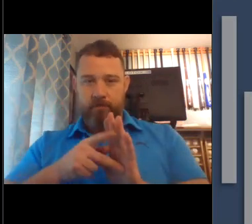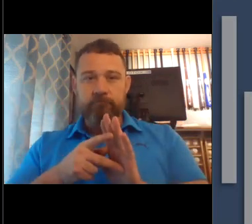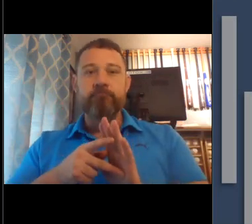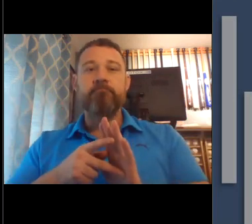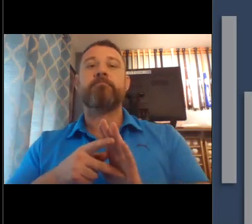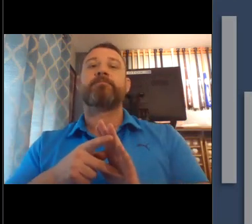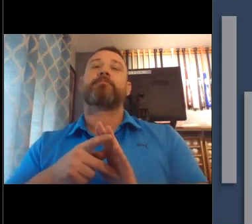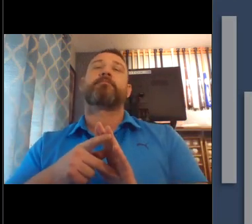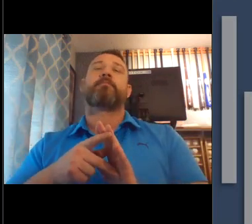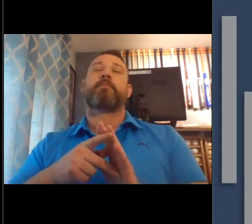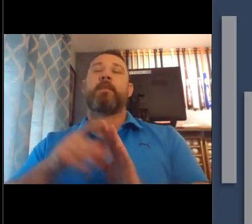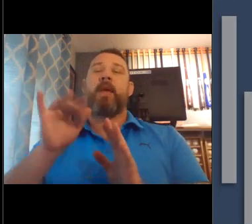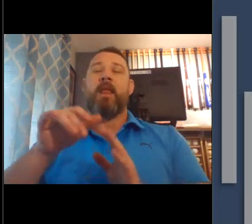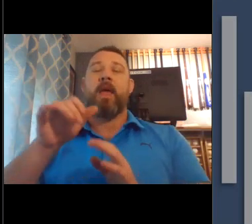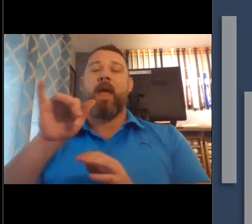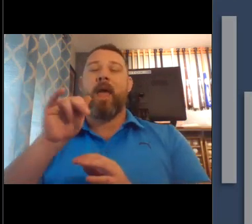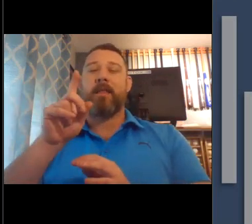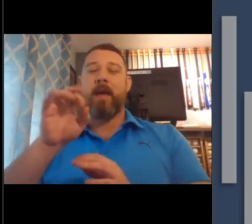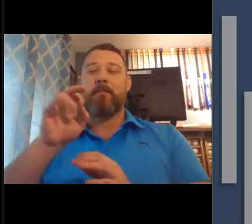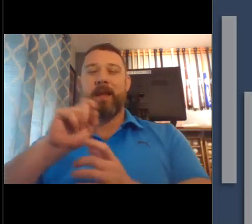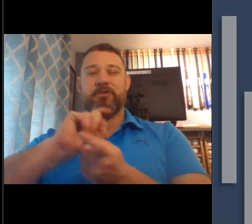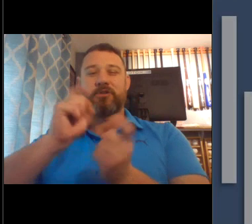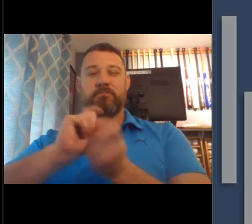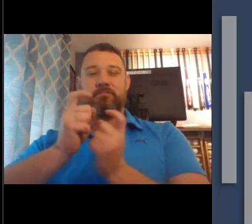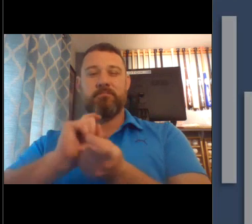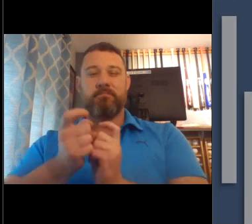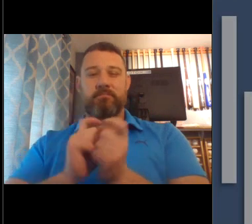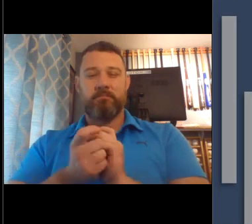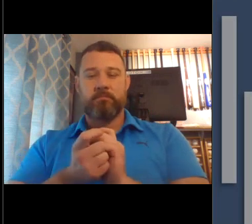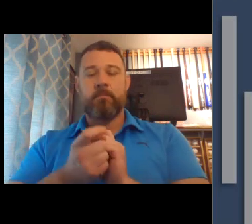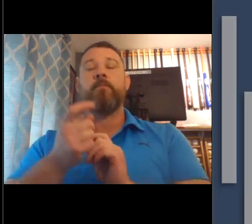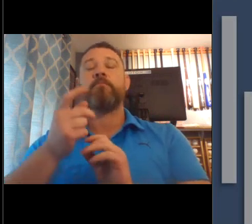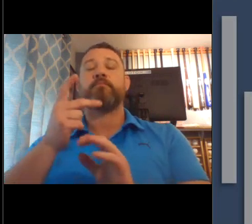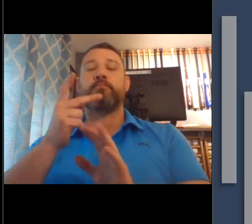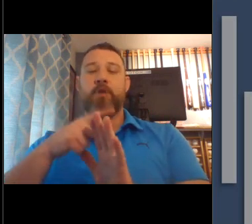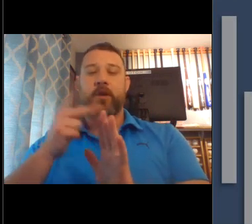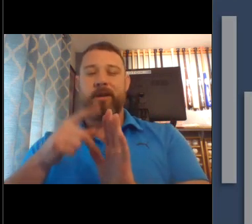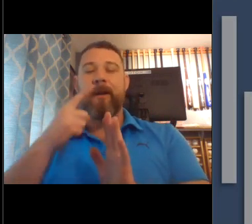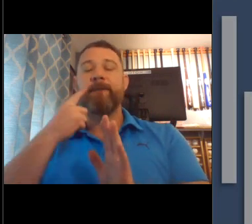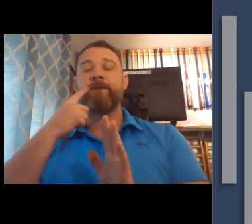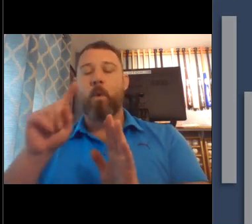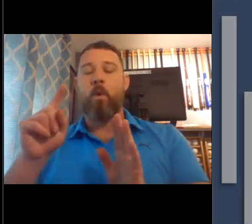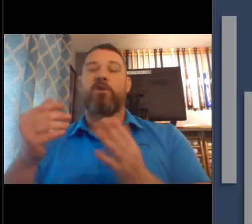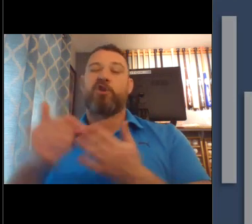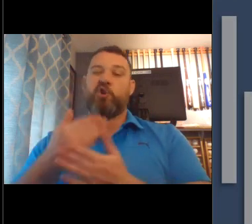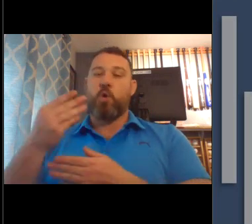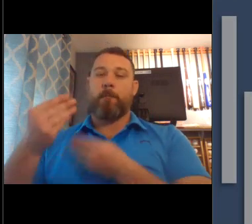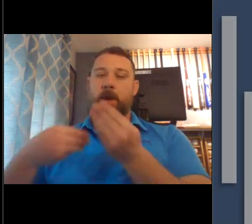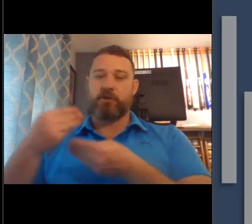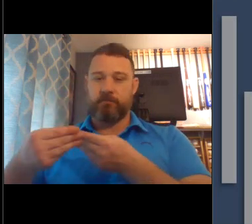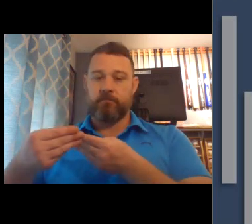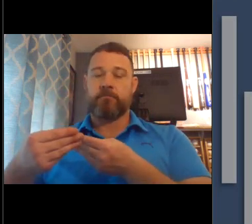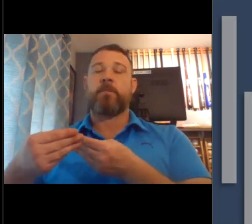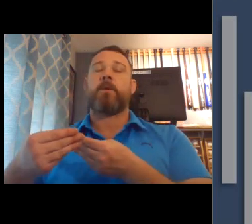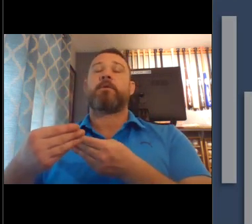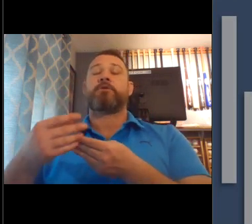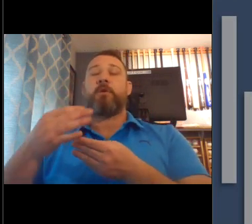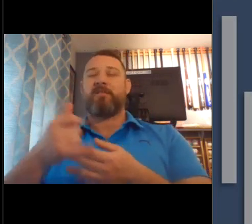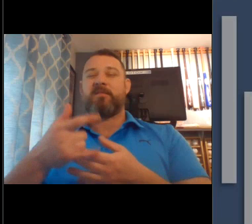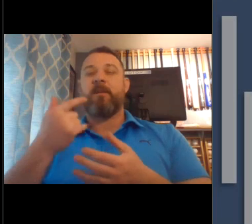Climate Adaptation Project Program, created in this year's budget. Staff has held 3 workshops to inform development of the